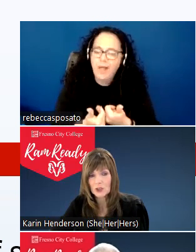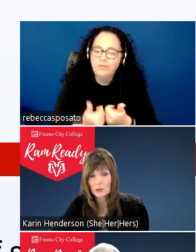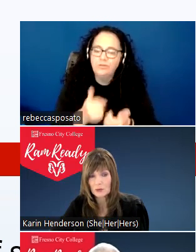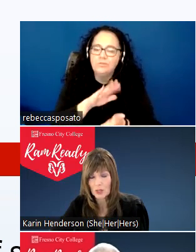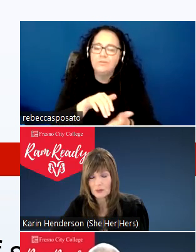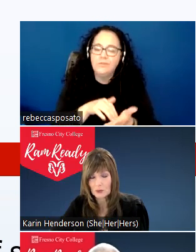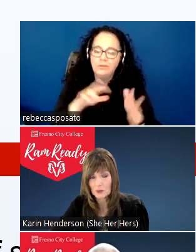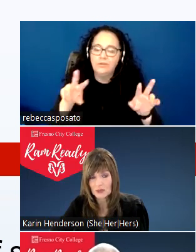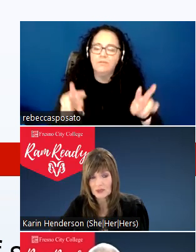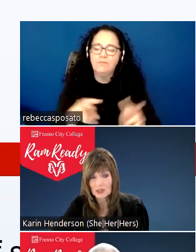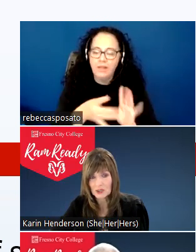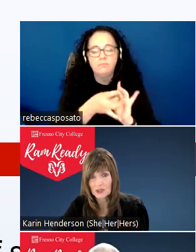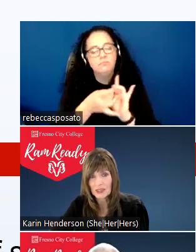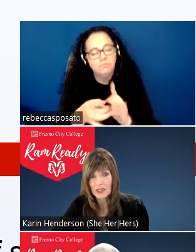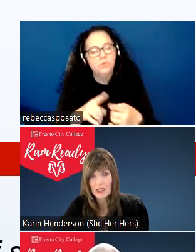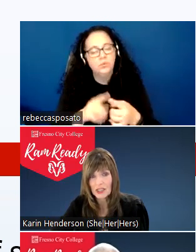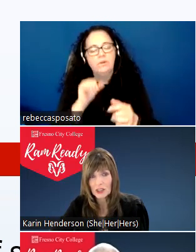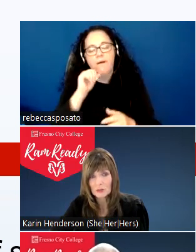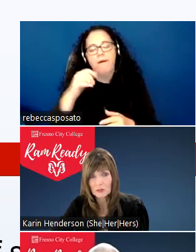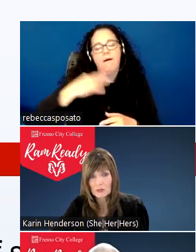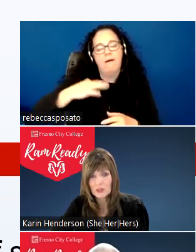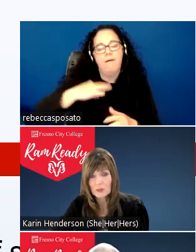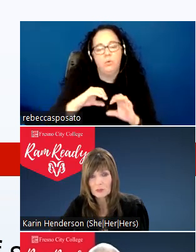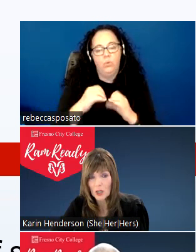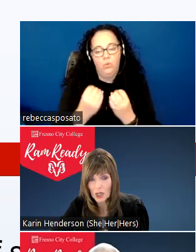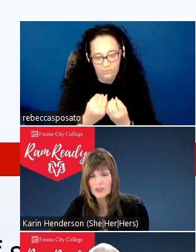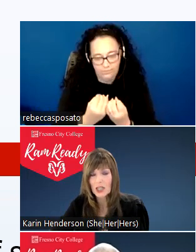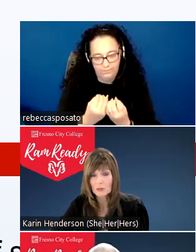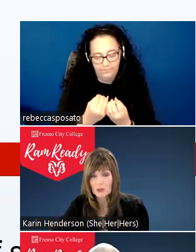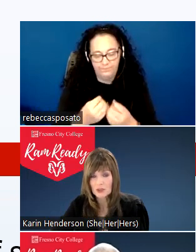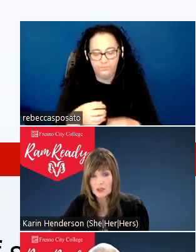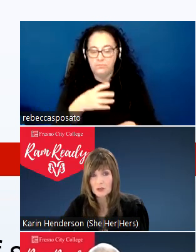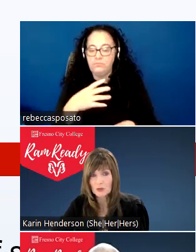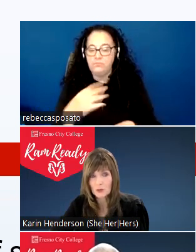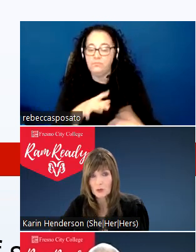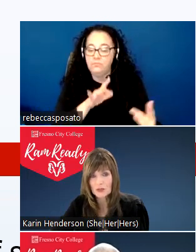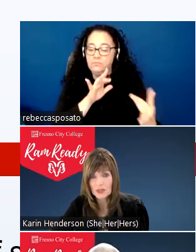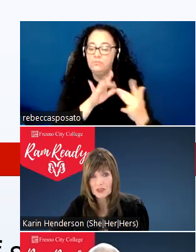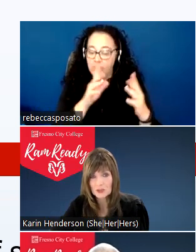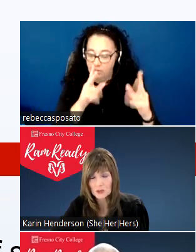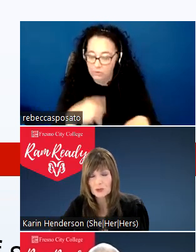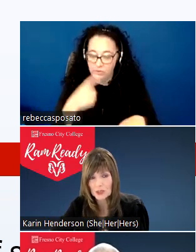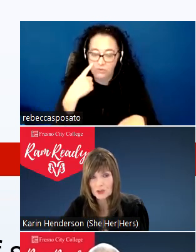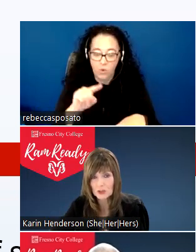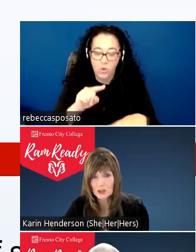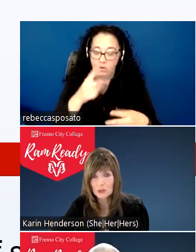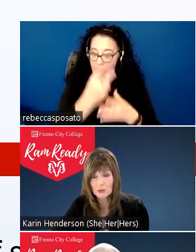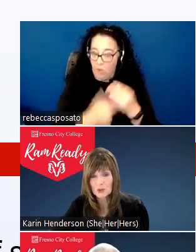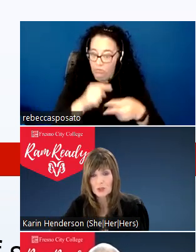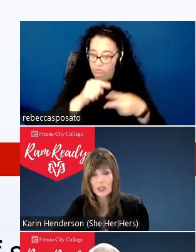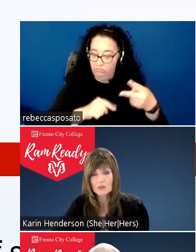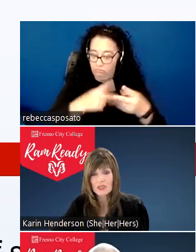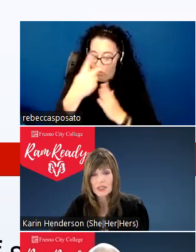to a nonprofit organization. And the contact person for these 2